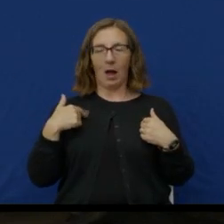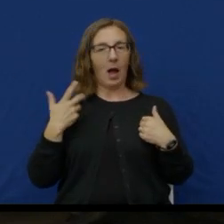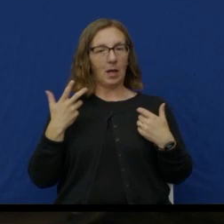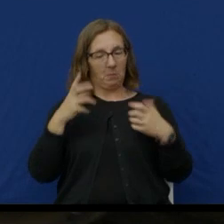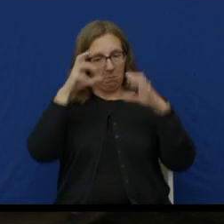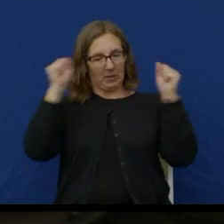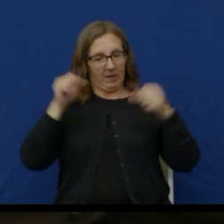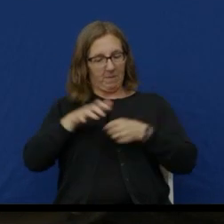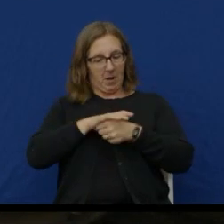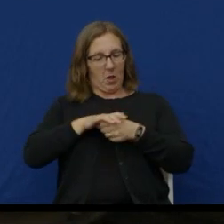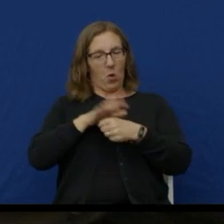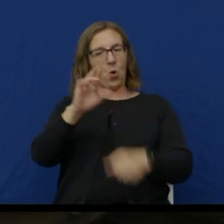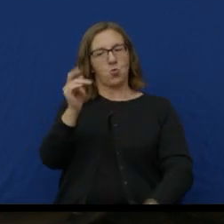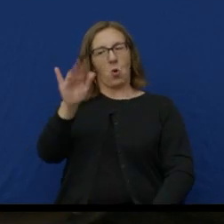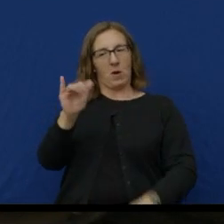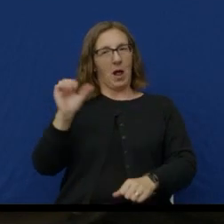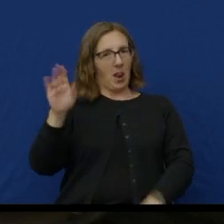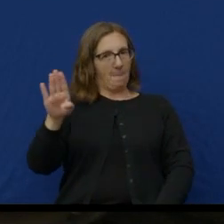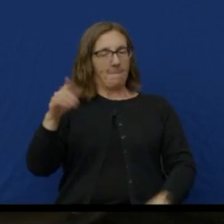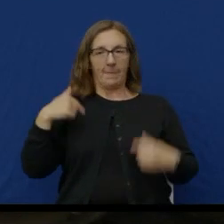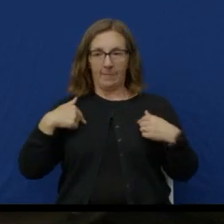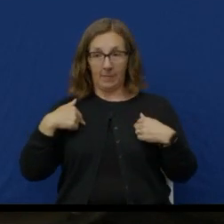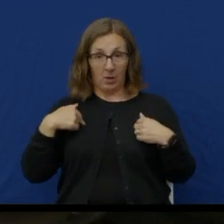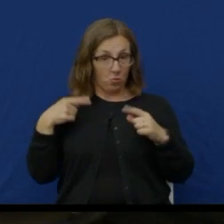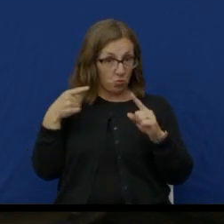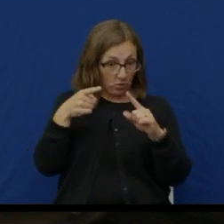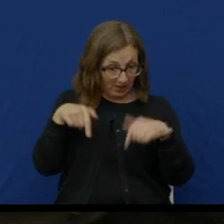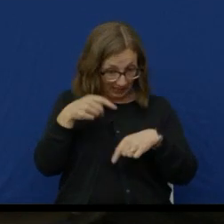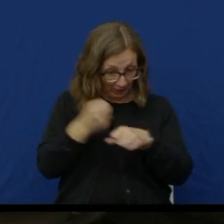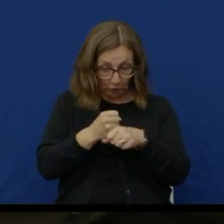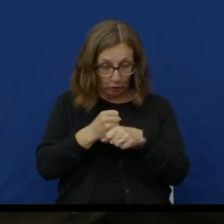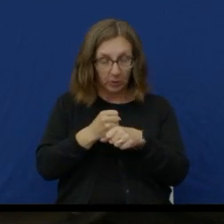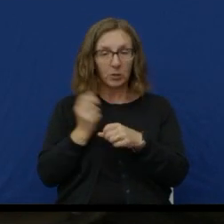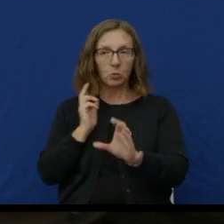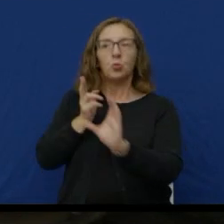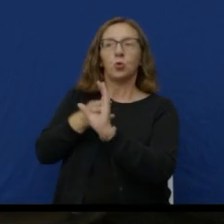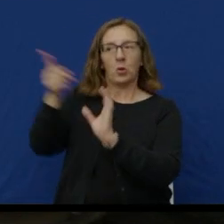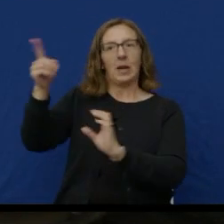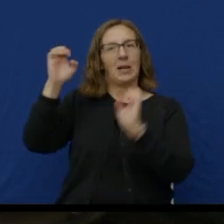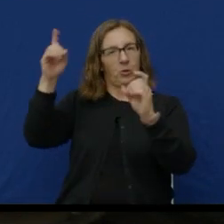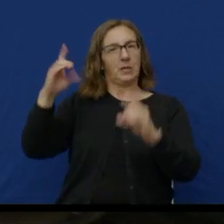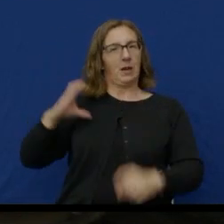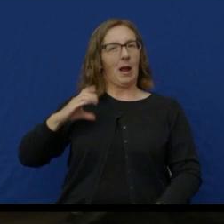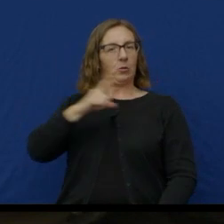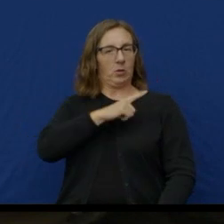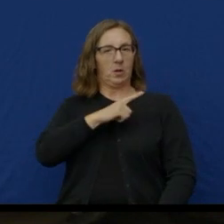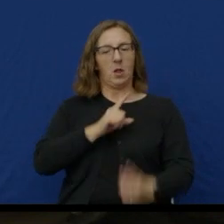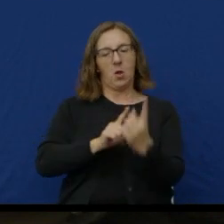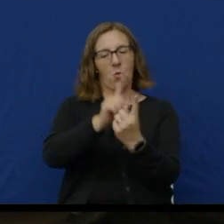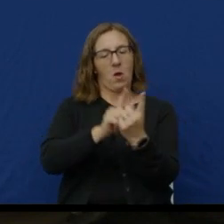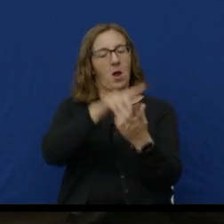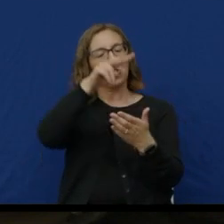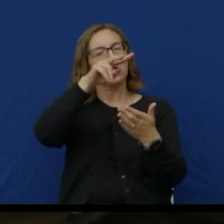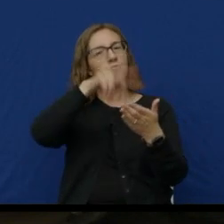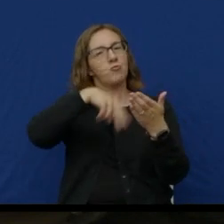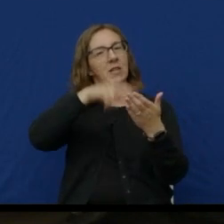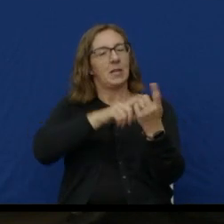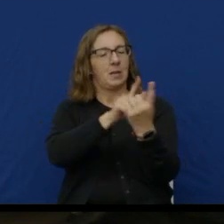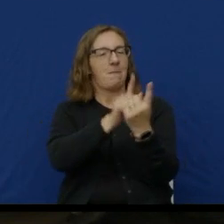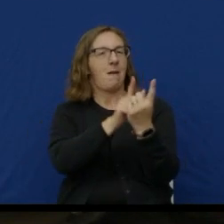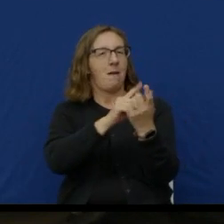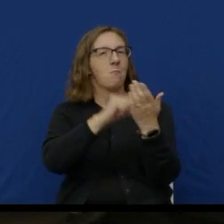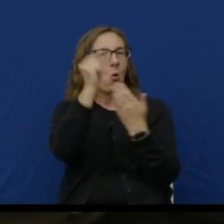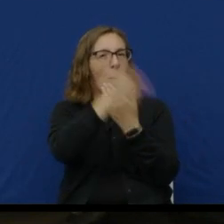Club. And so our initiative this year is to join with the Education Council doing the one-to-one reading mentor programs. So our members, and